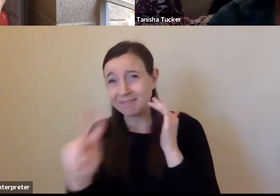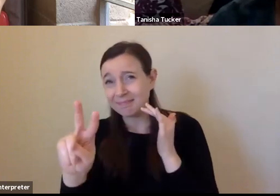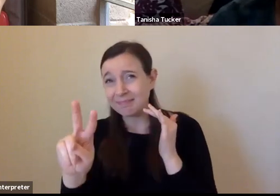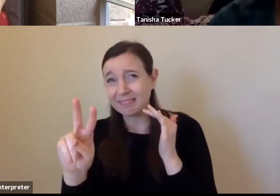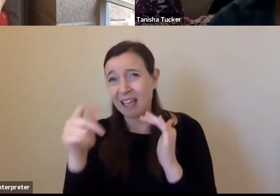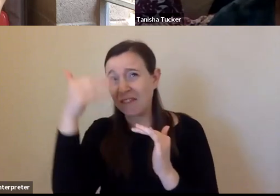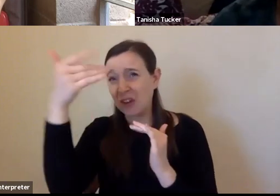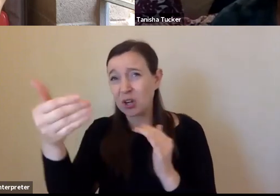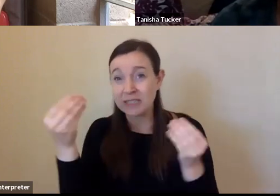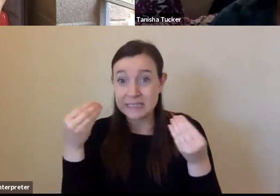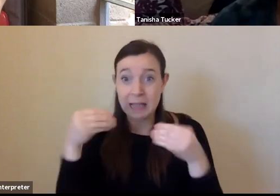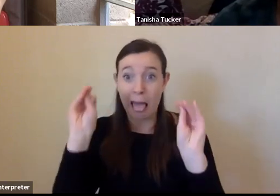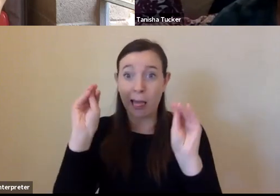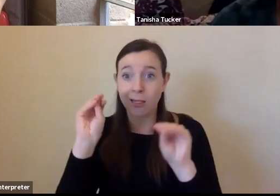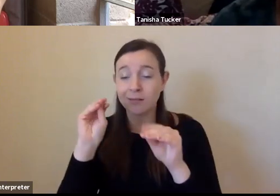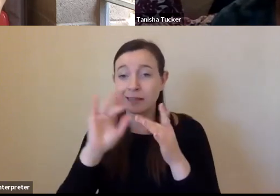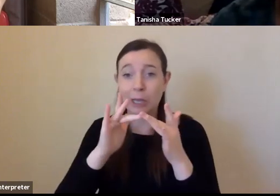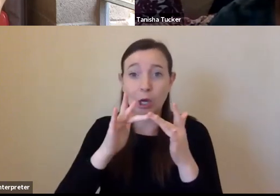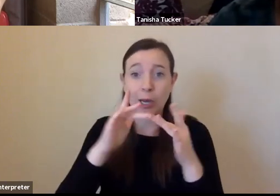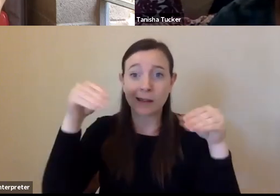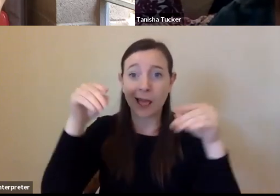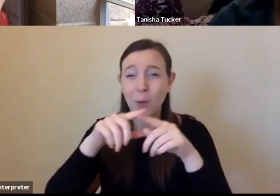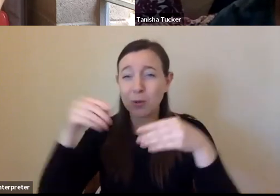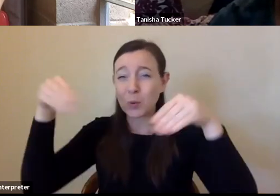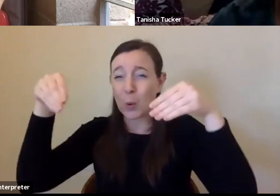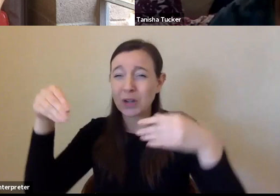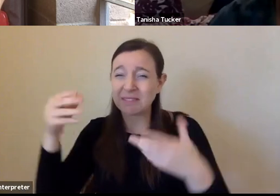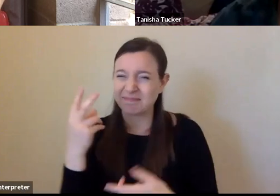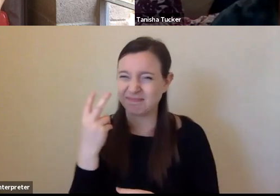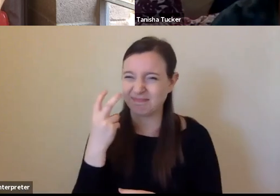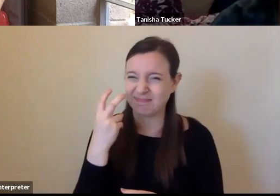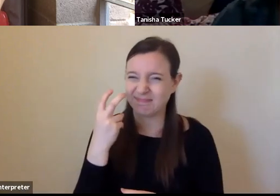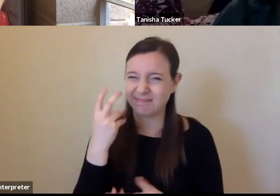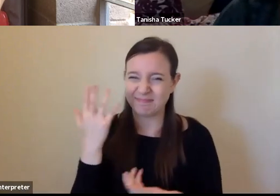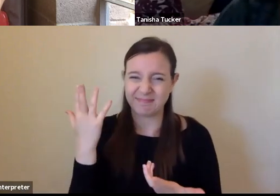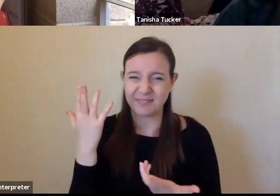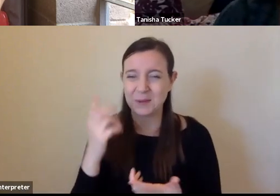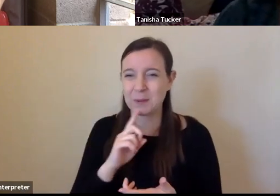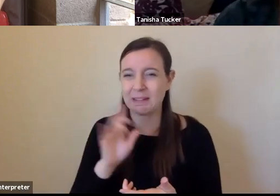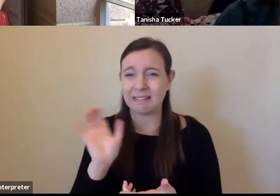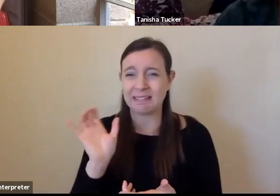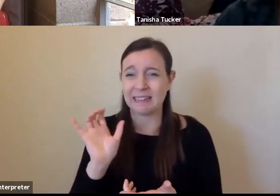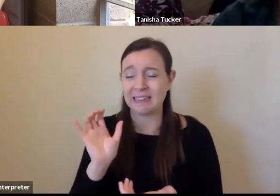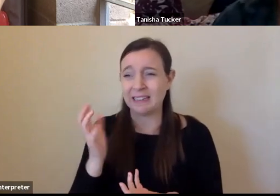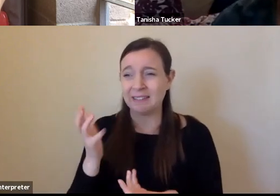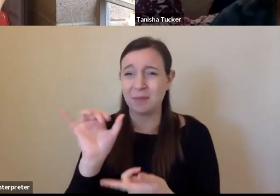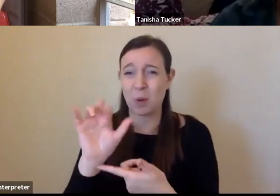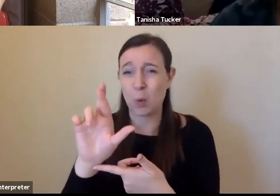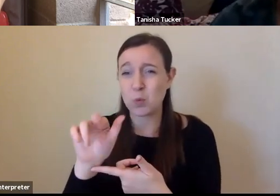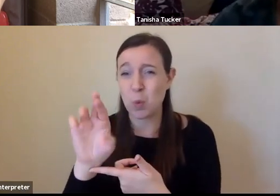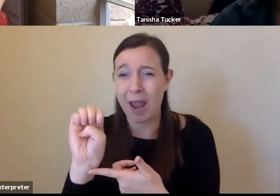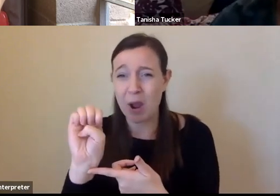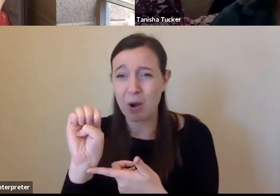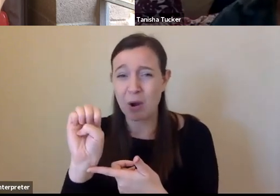in, off the internet or anything like that. Most likely not. So it's kind of a very rare product. But yeah, you can